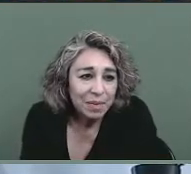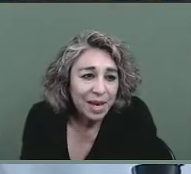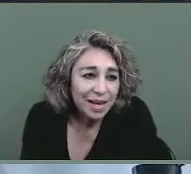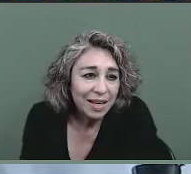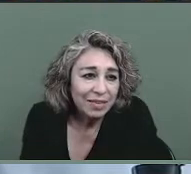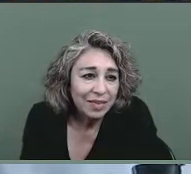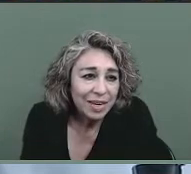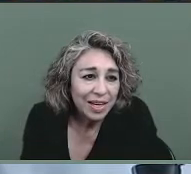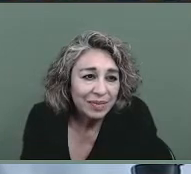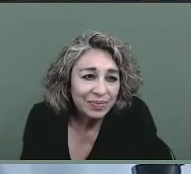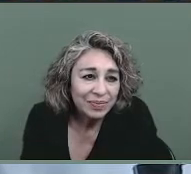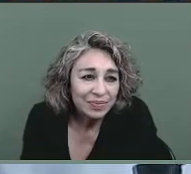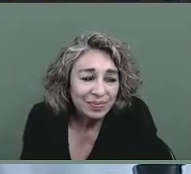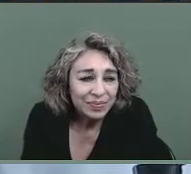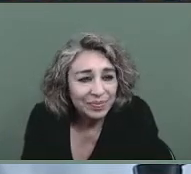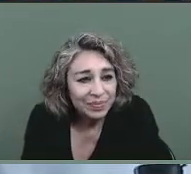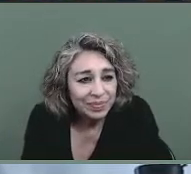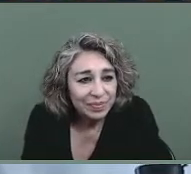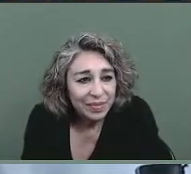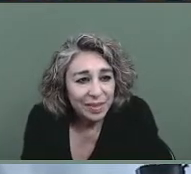Baja California